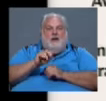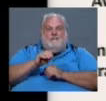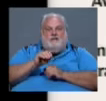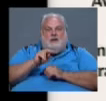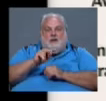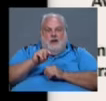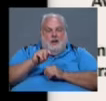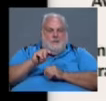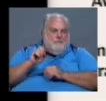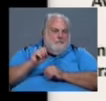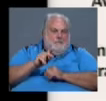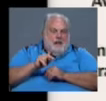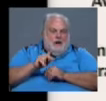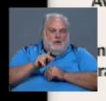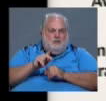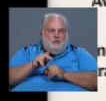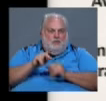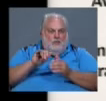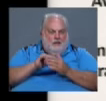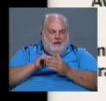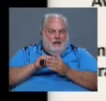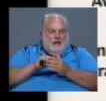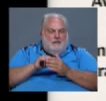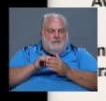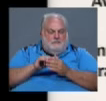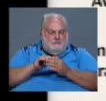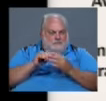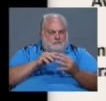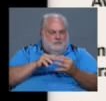and speed, be able to surge back out and bring that capability to the fleet.